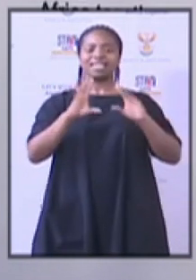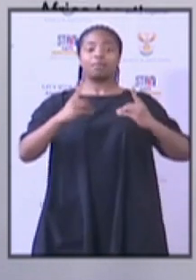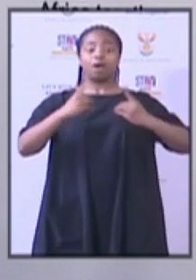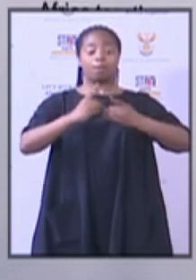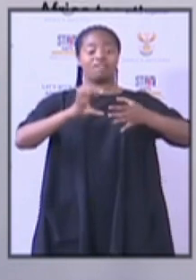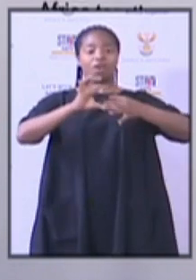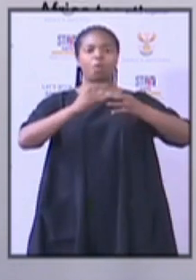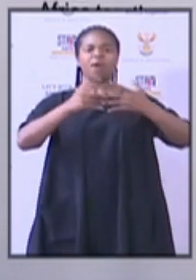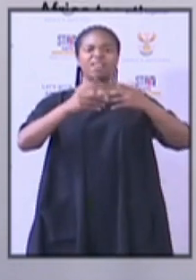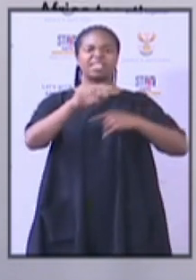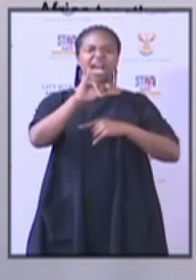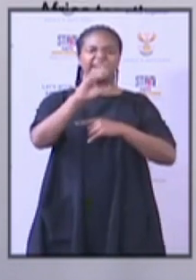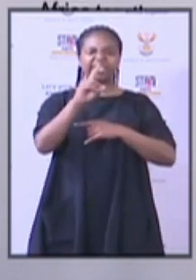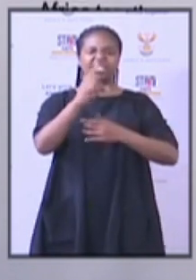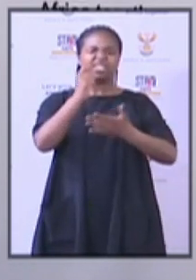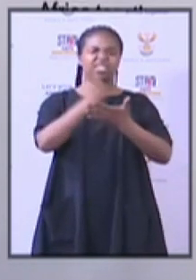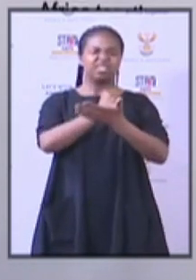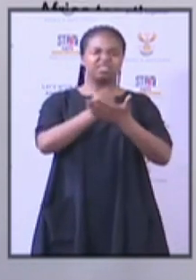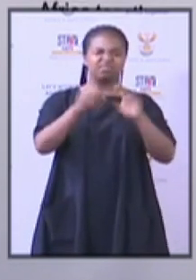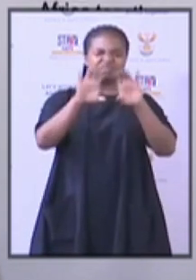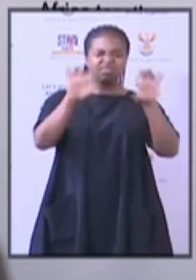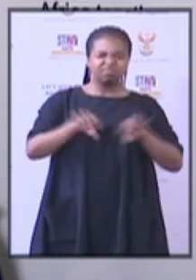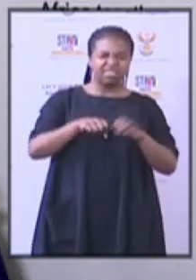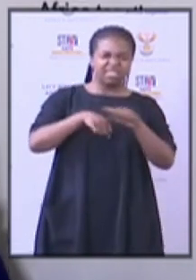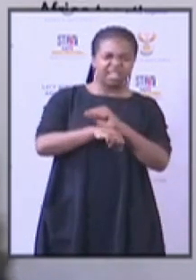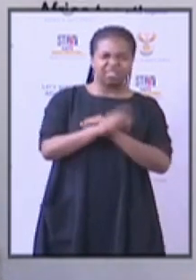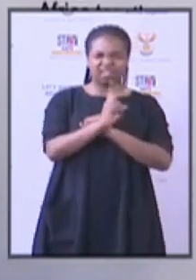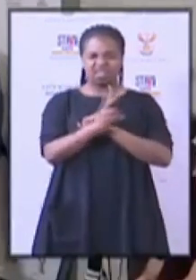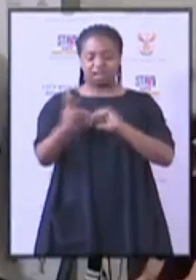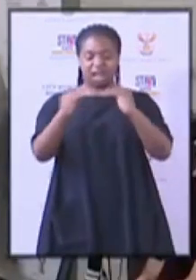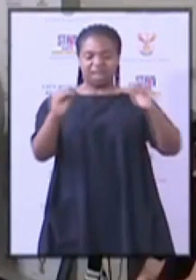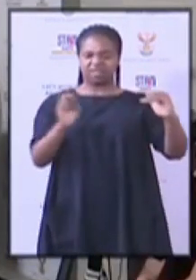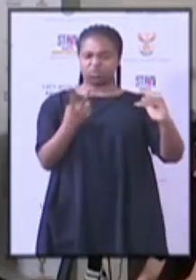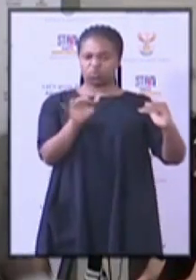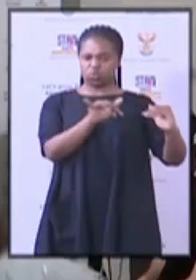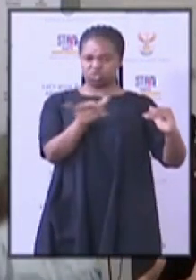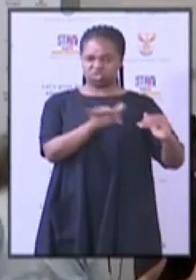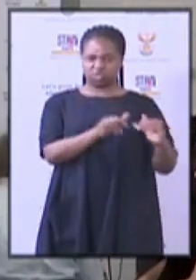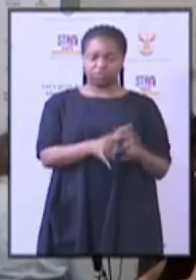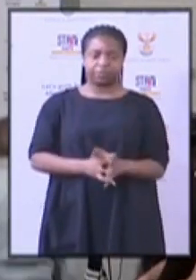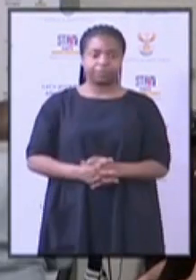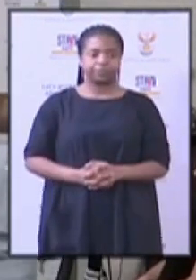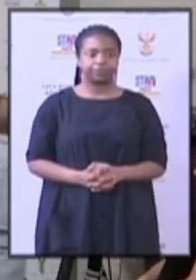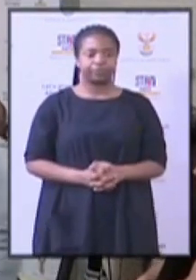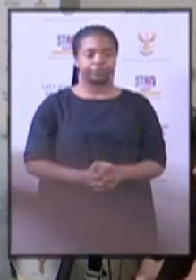Affairs will be offering during Level 2. Thank you.